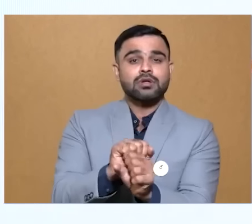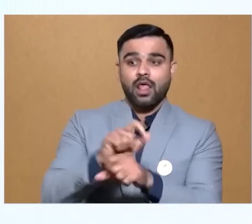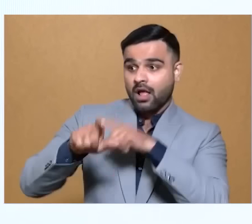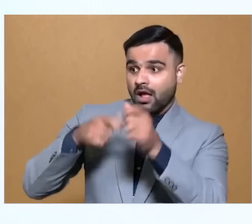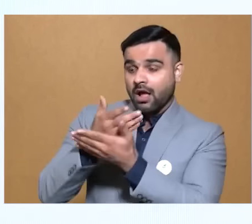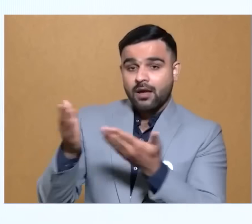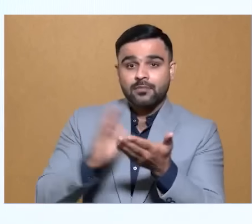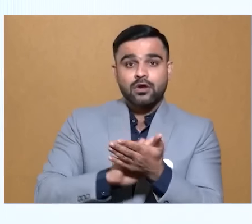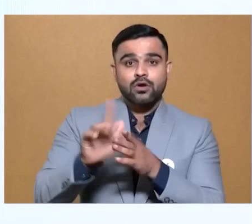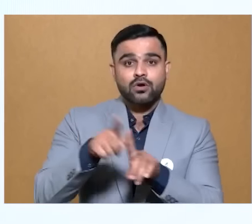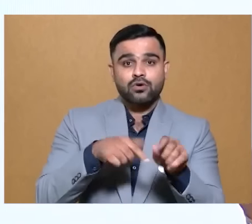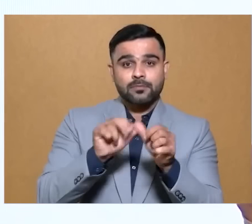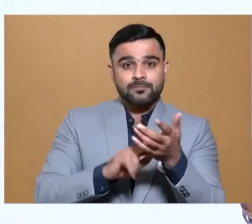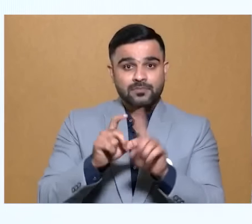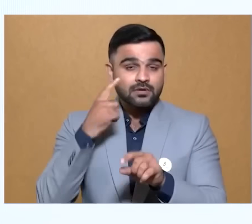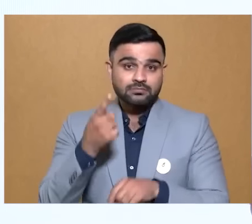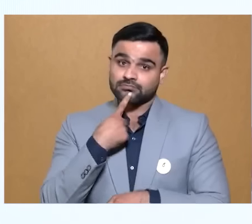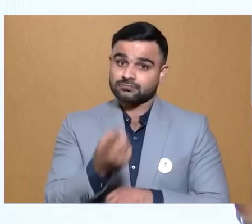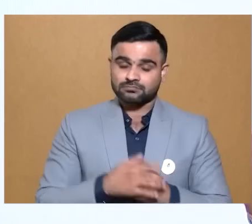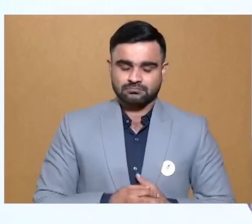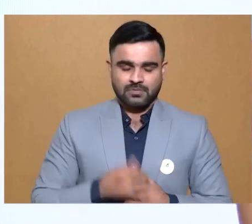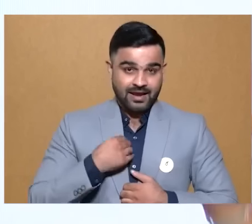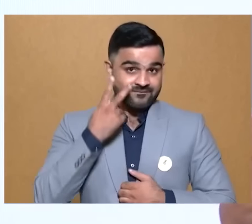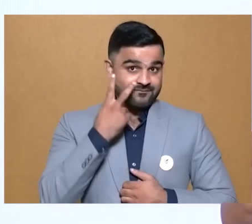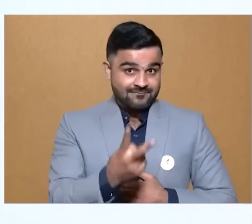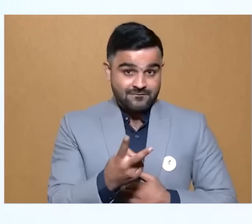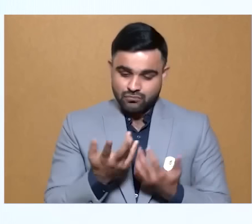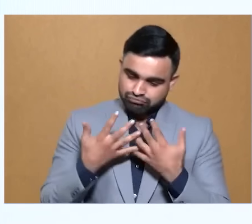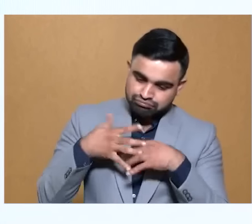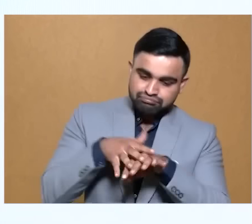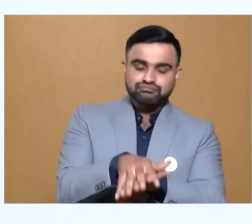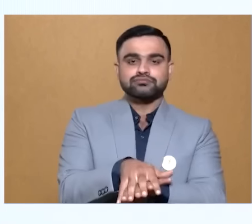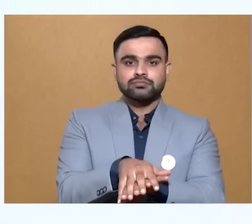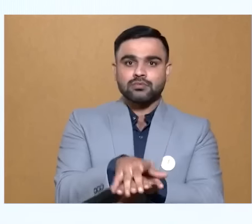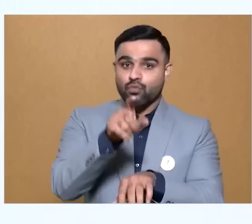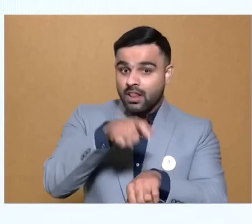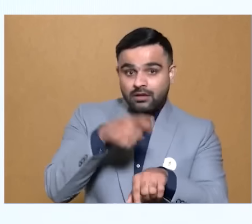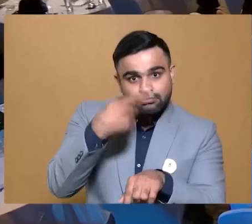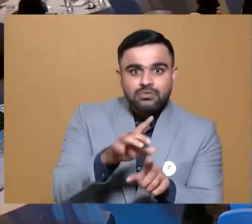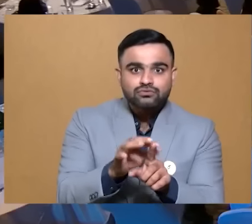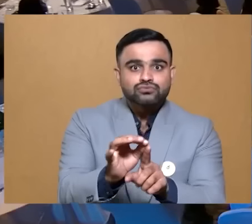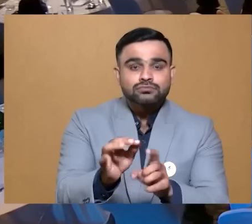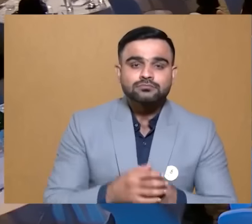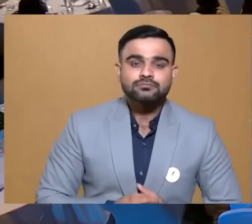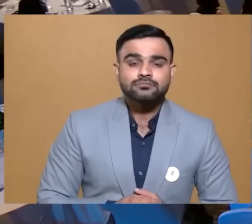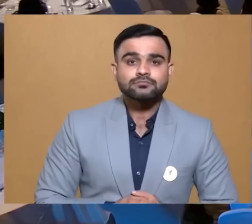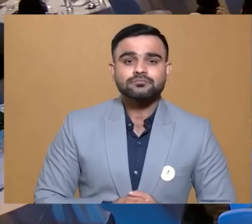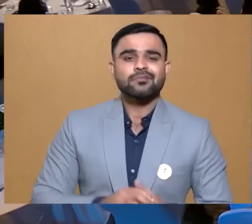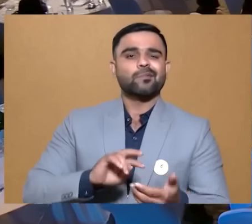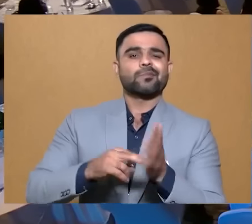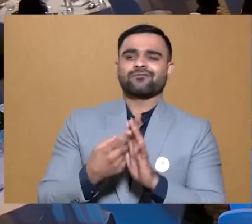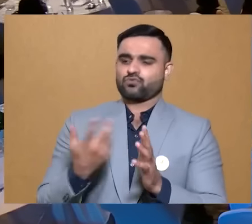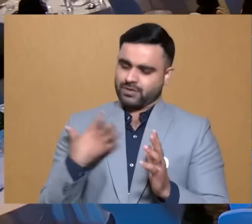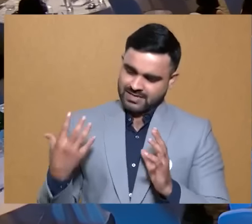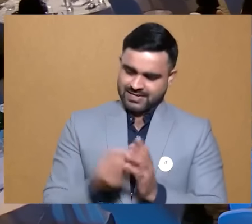companies like Hyundai have said that we are looking at inclusion because it's the right thing to do. Sure. And it is not that